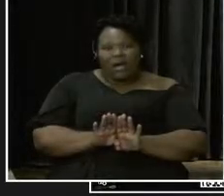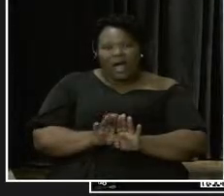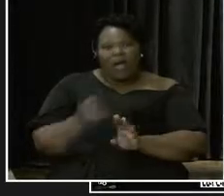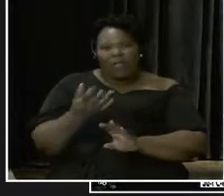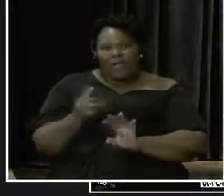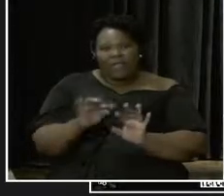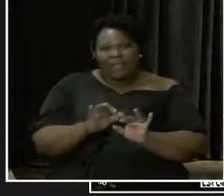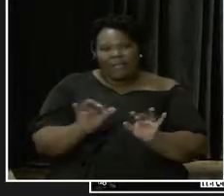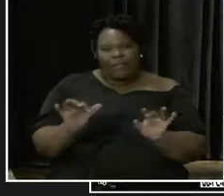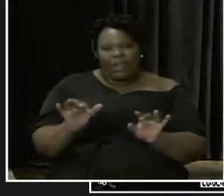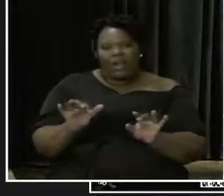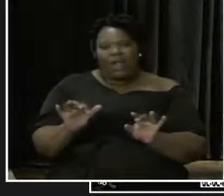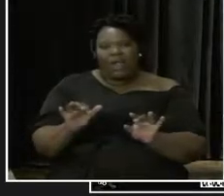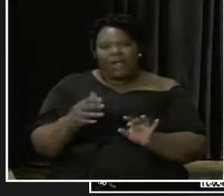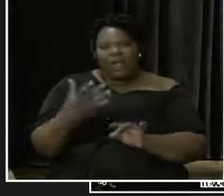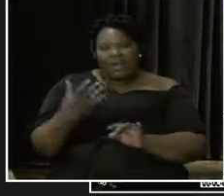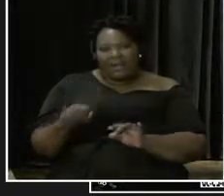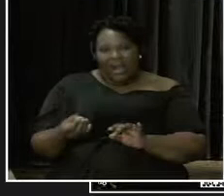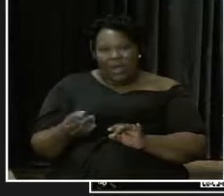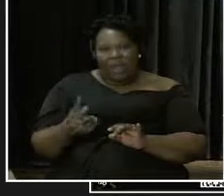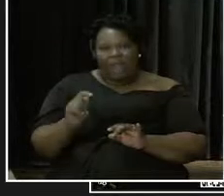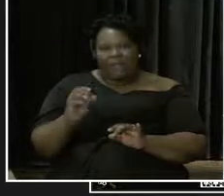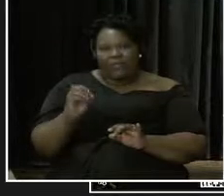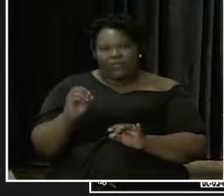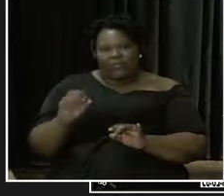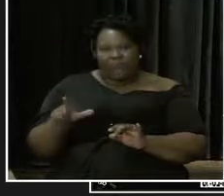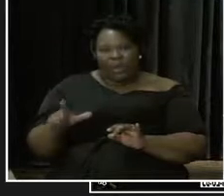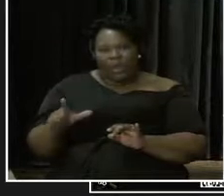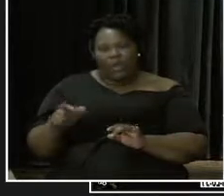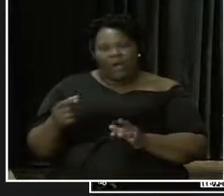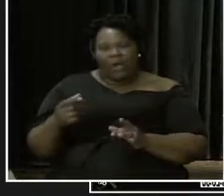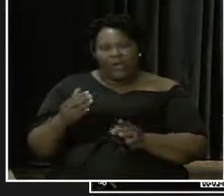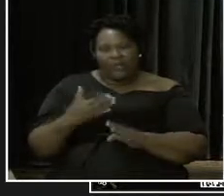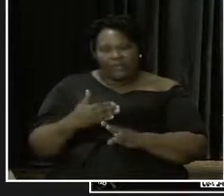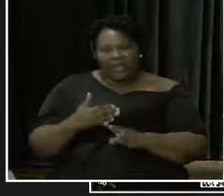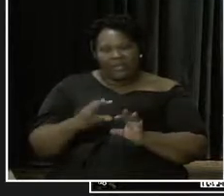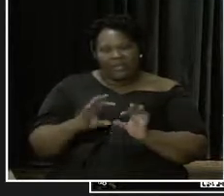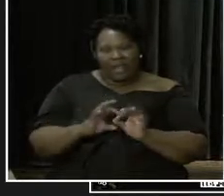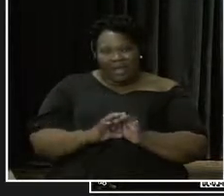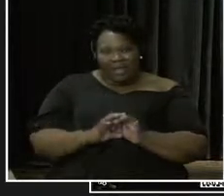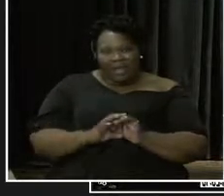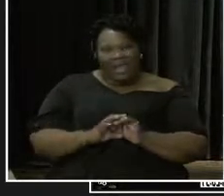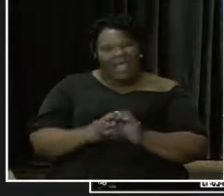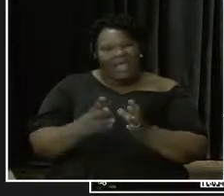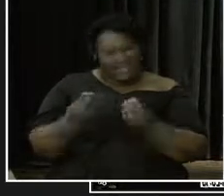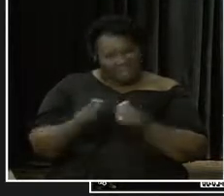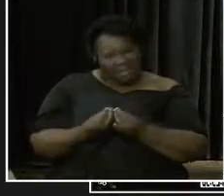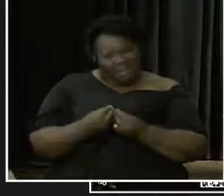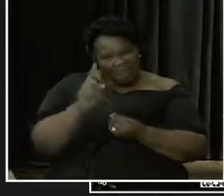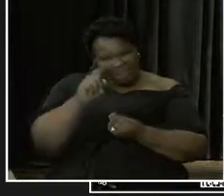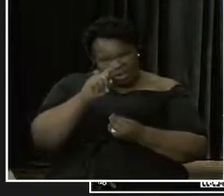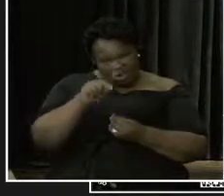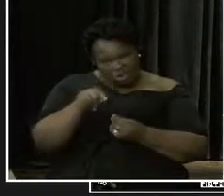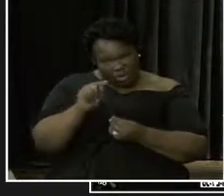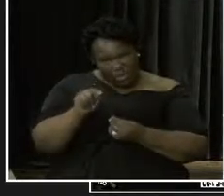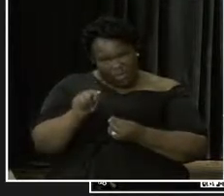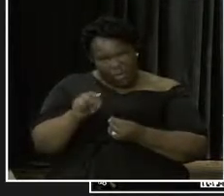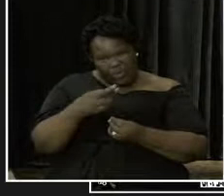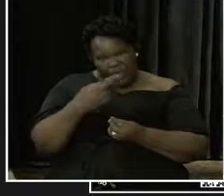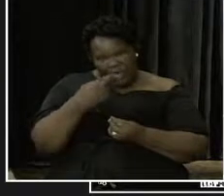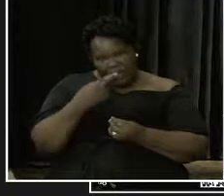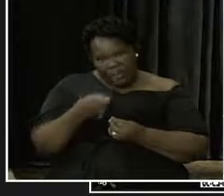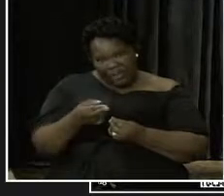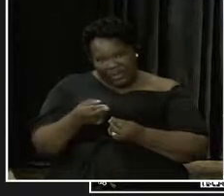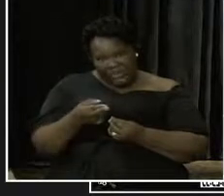had the tools to work from home? How was this scoring done? The huge red flag in the preamble to this report states that the